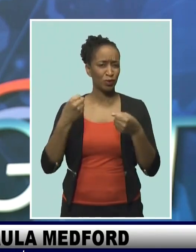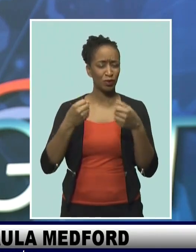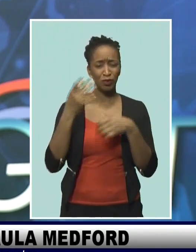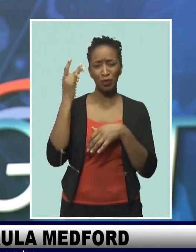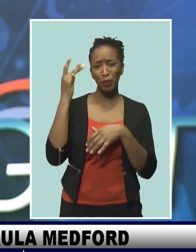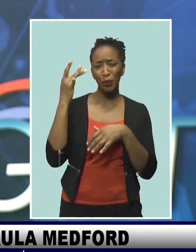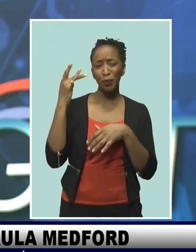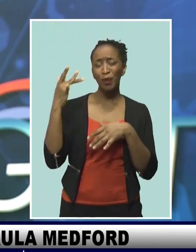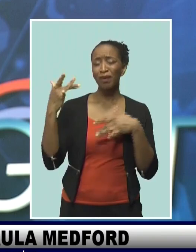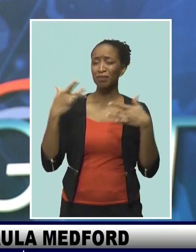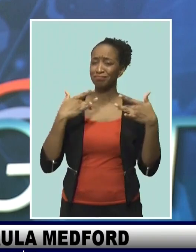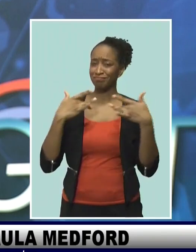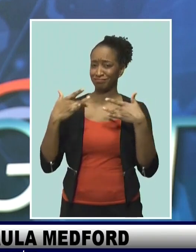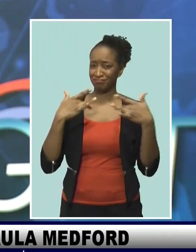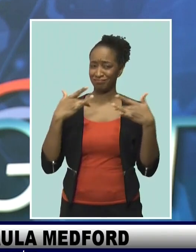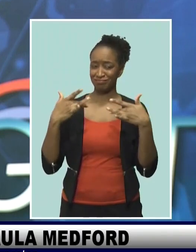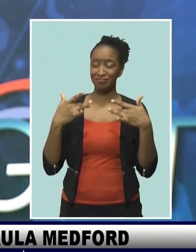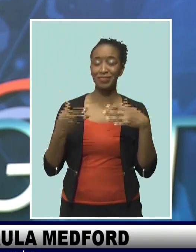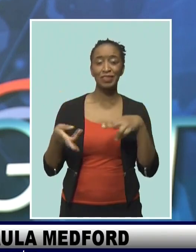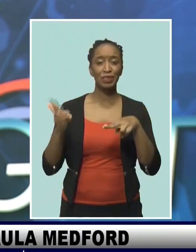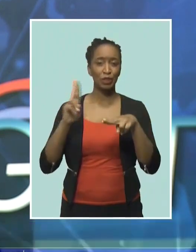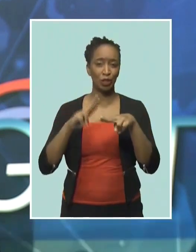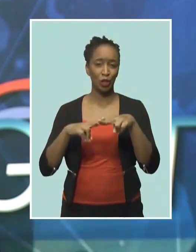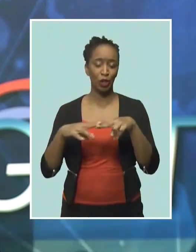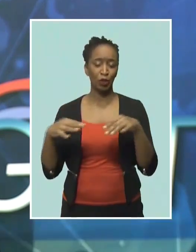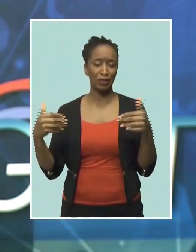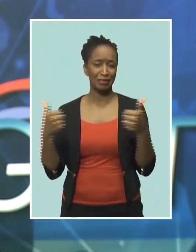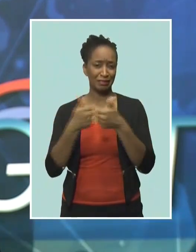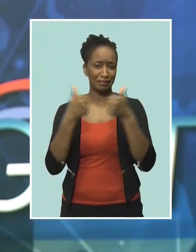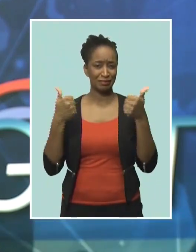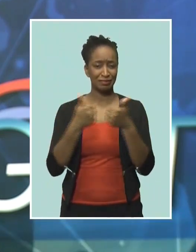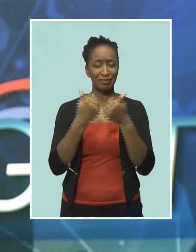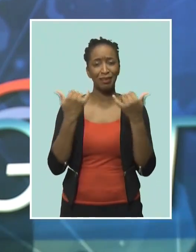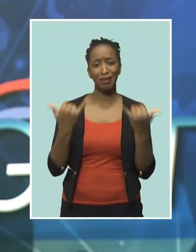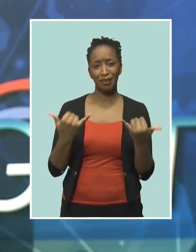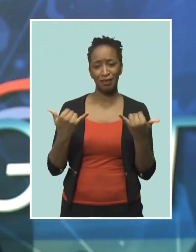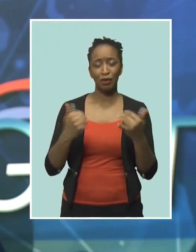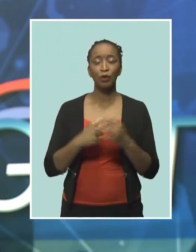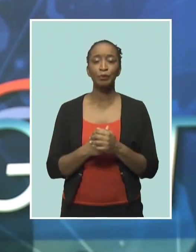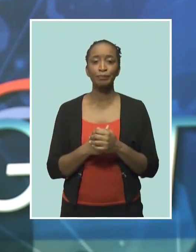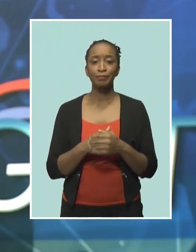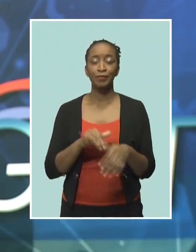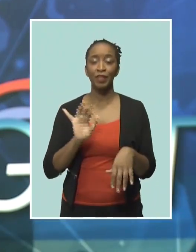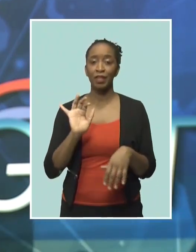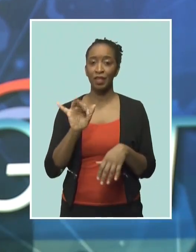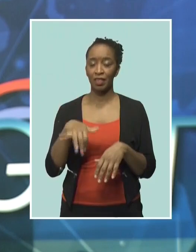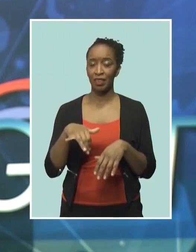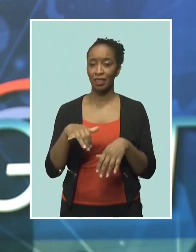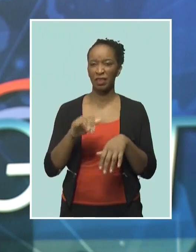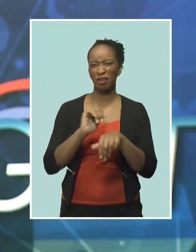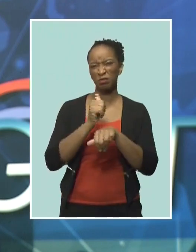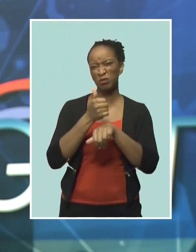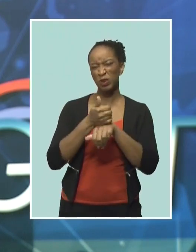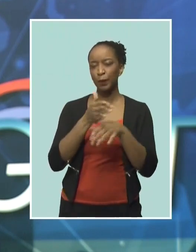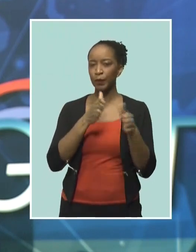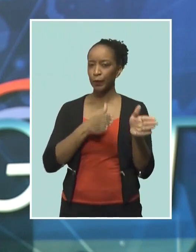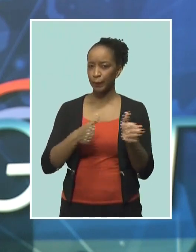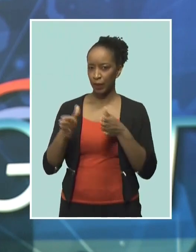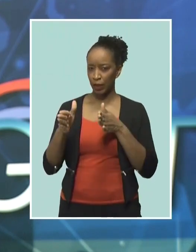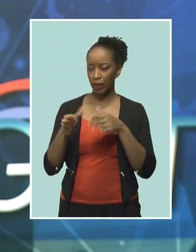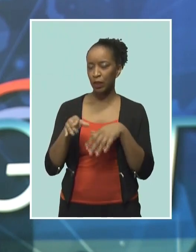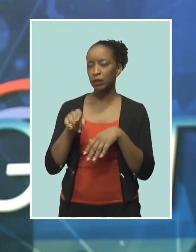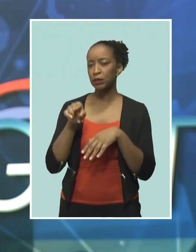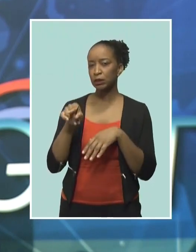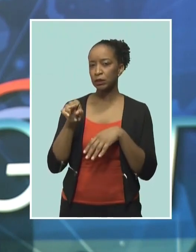vehicle accidents at this time of year. Called Target Zero Lives Lost this Christmas, President of the General